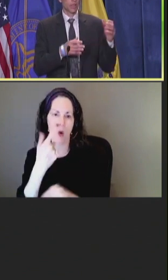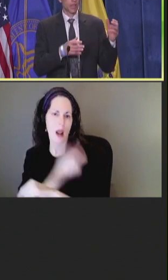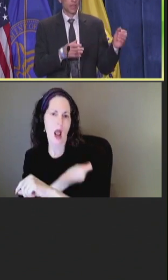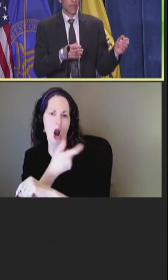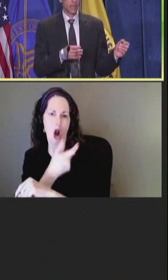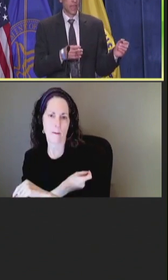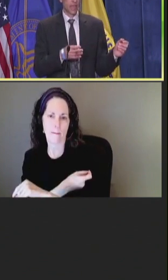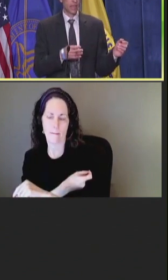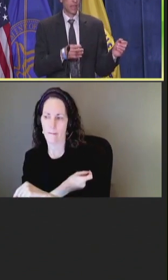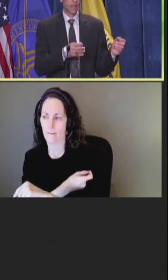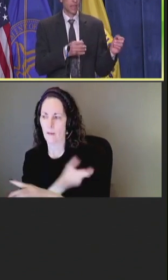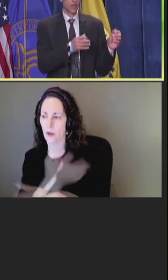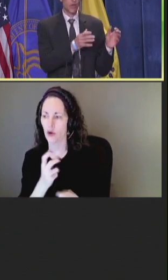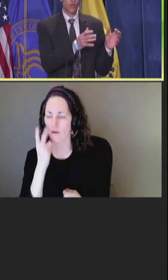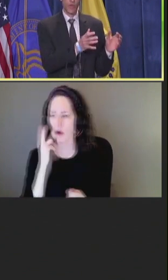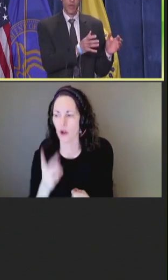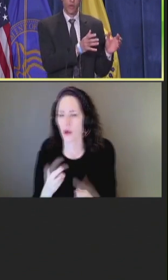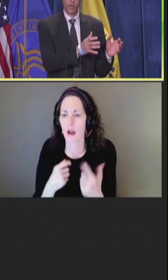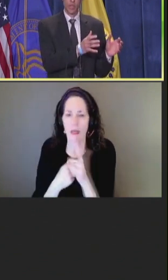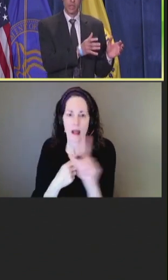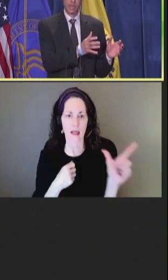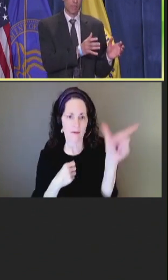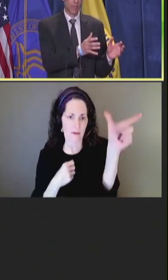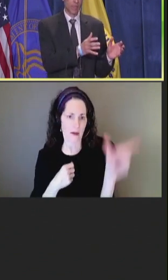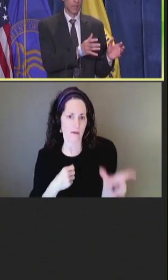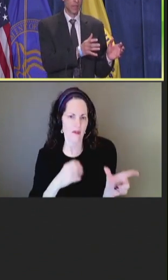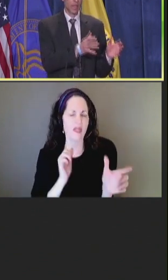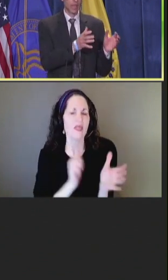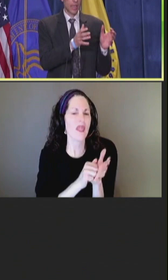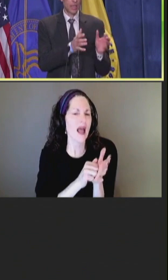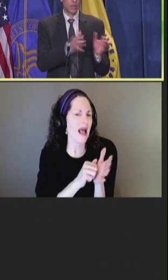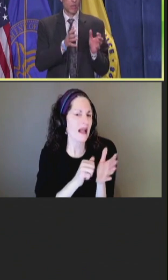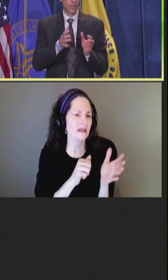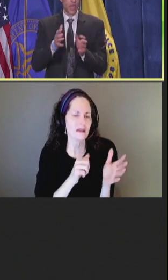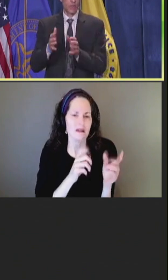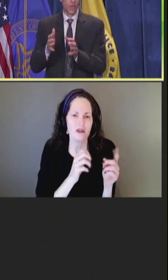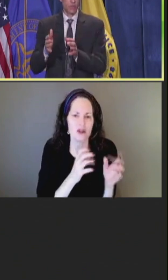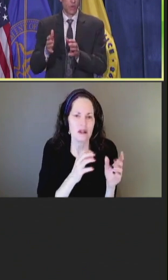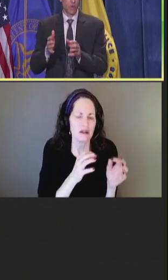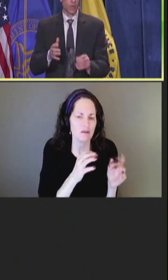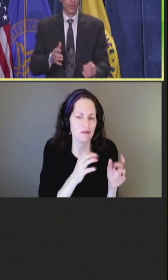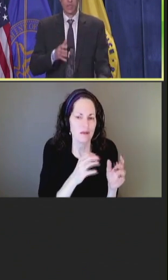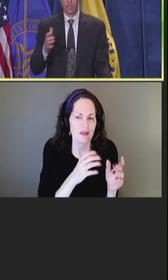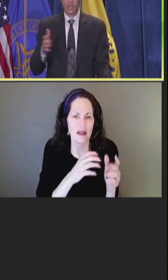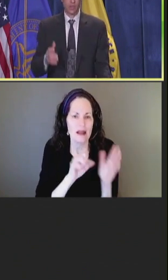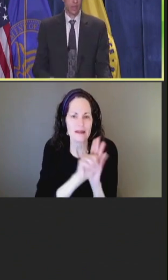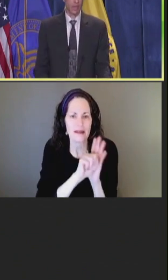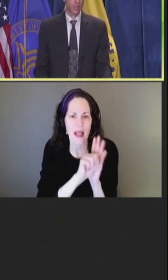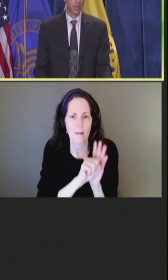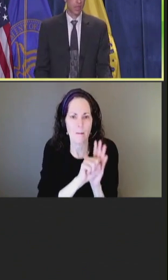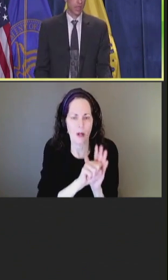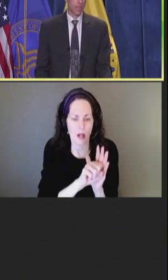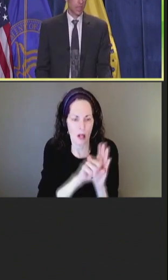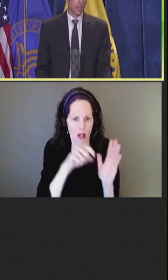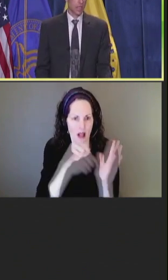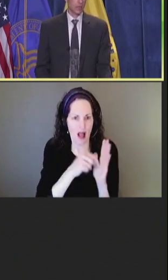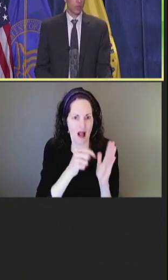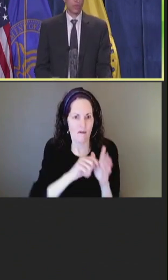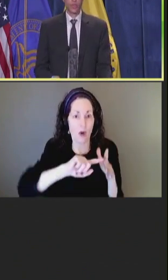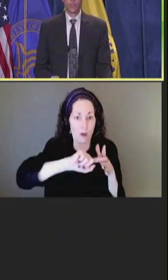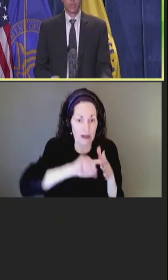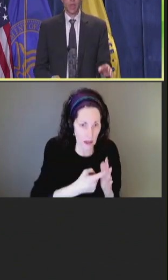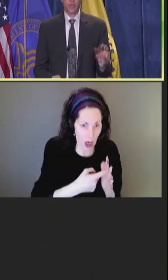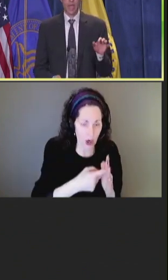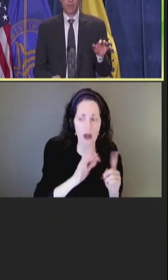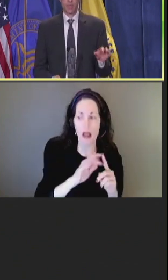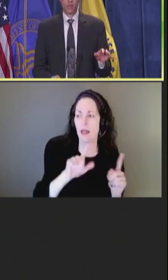the left-hand side is the very earliest sampling, and then over time, we go forward into later times. Don't worry